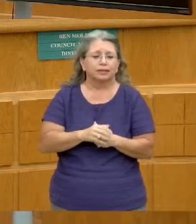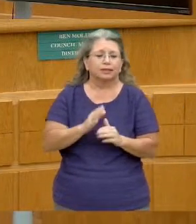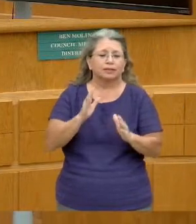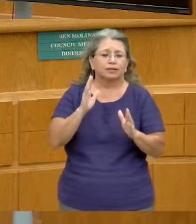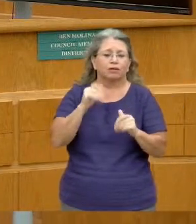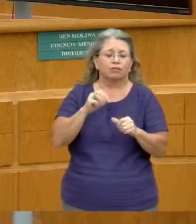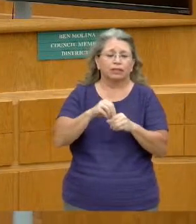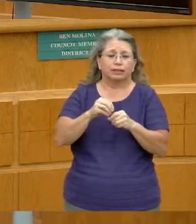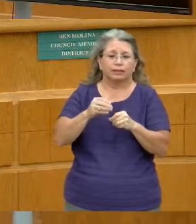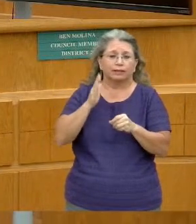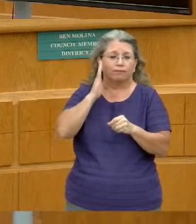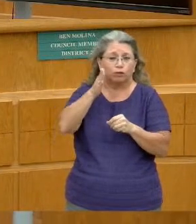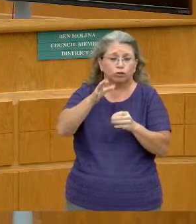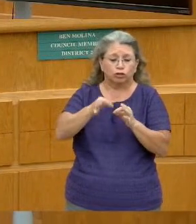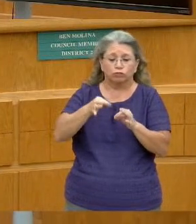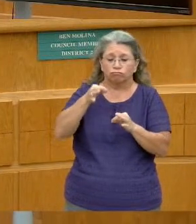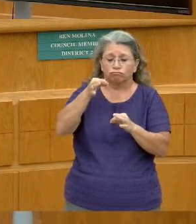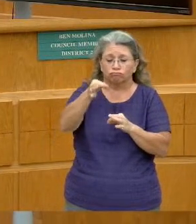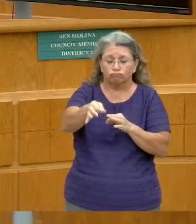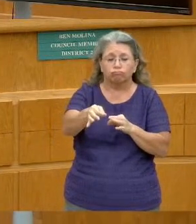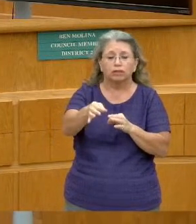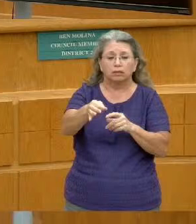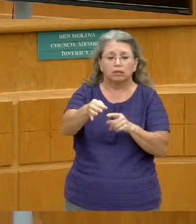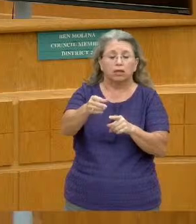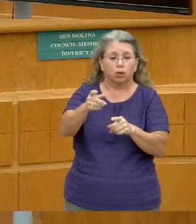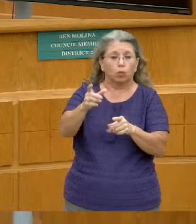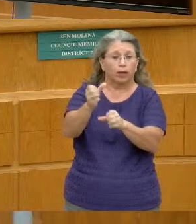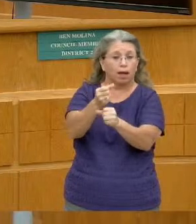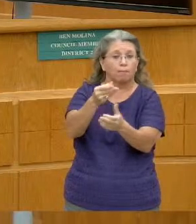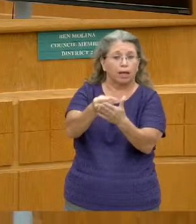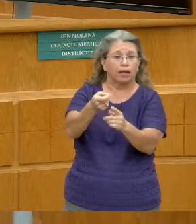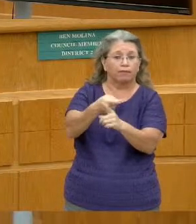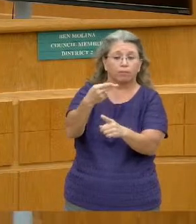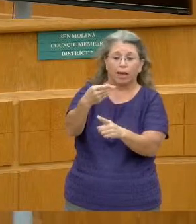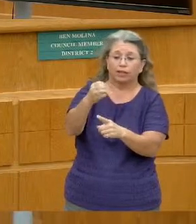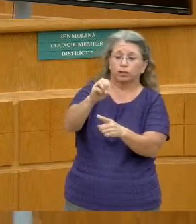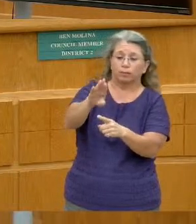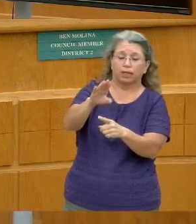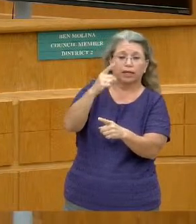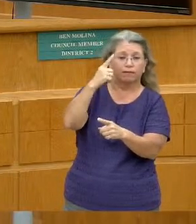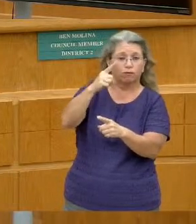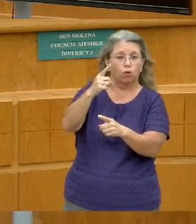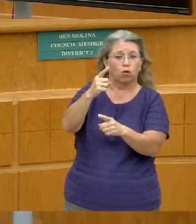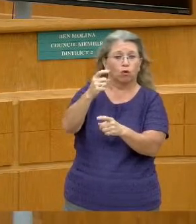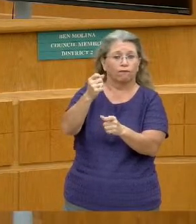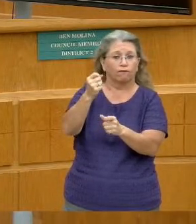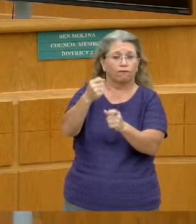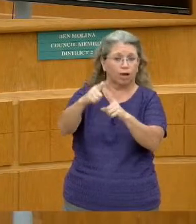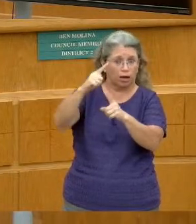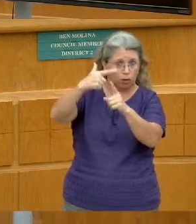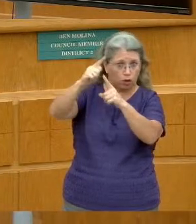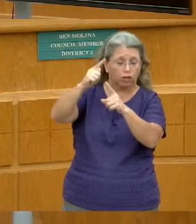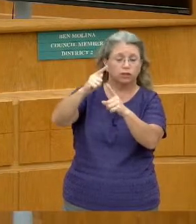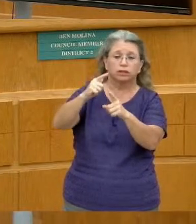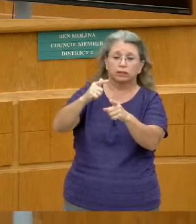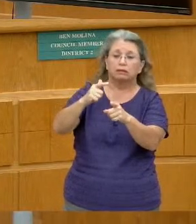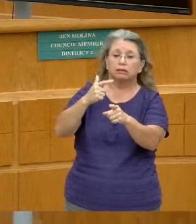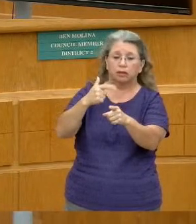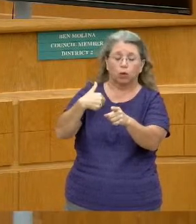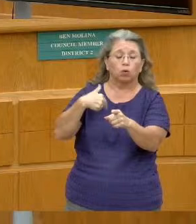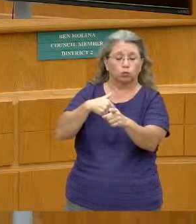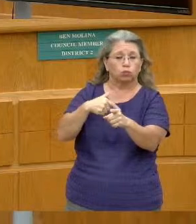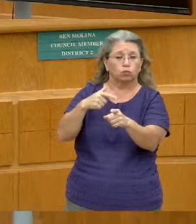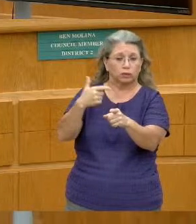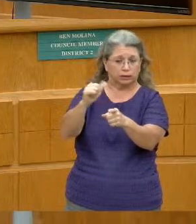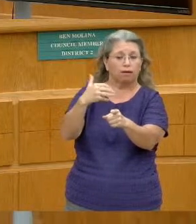funds that were given to cover the fireworks through HEB, they said we'll have that fireworks celebration when more people can